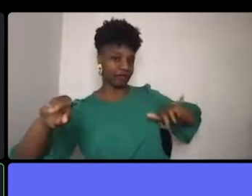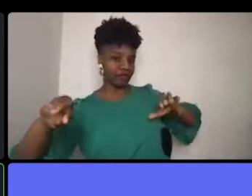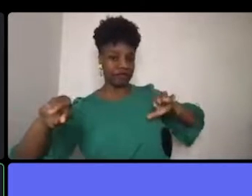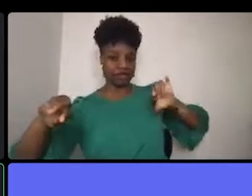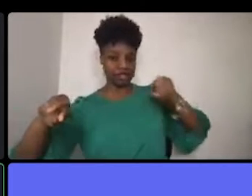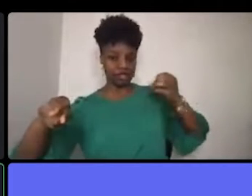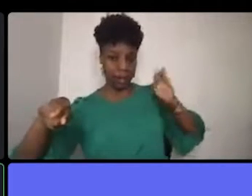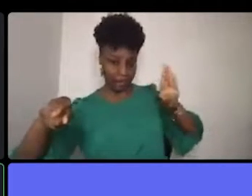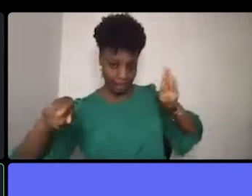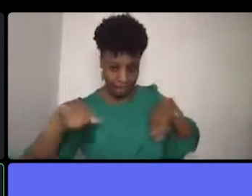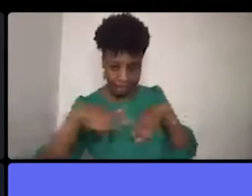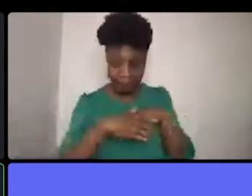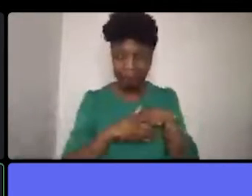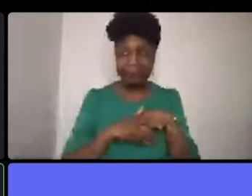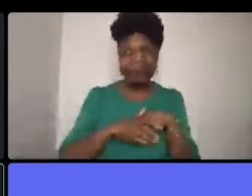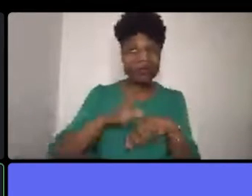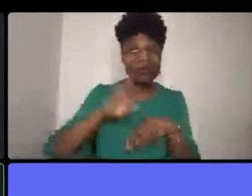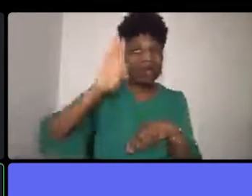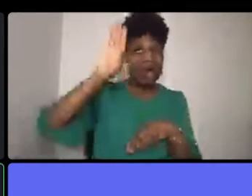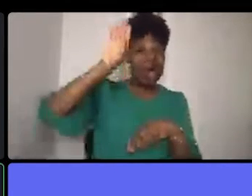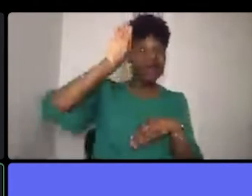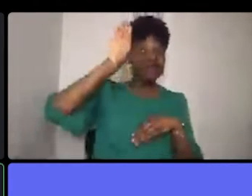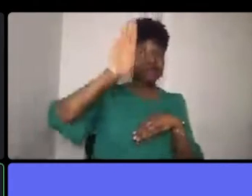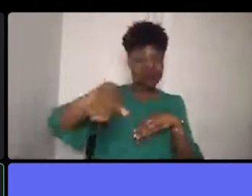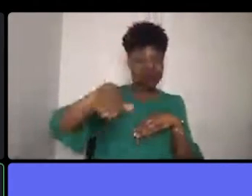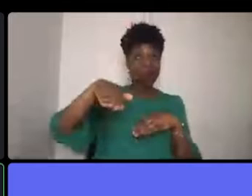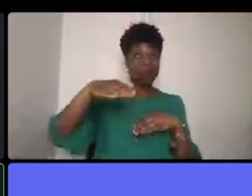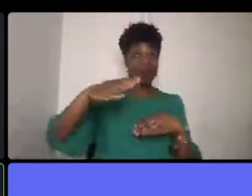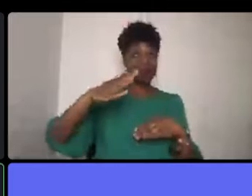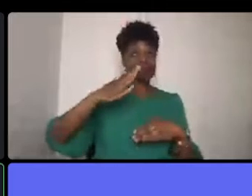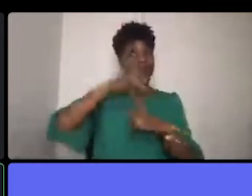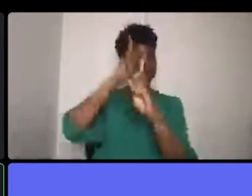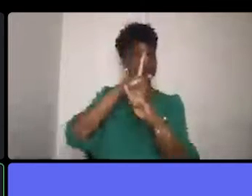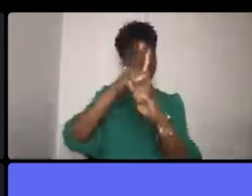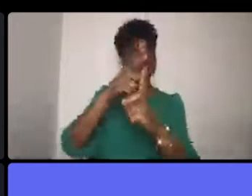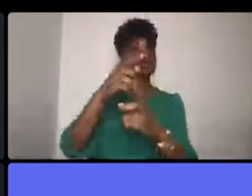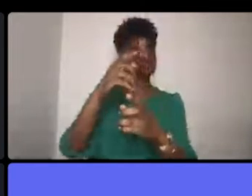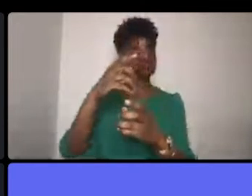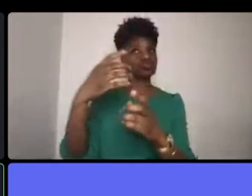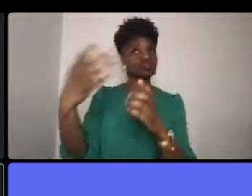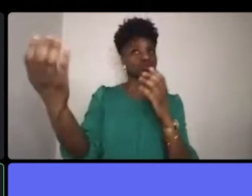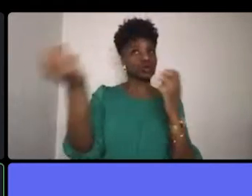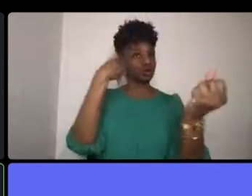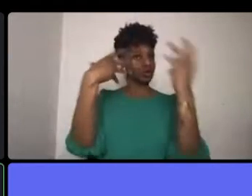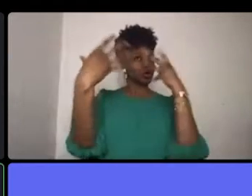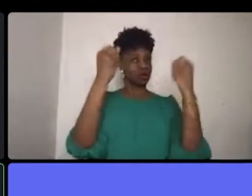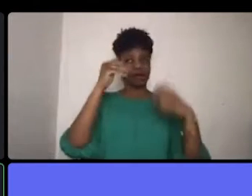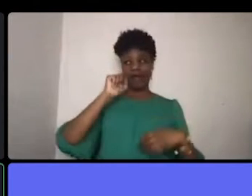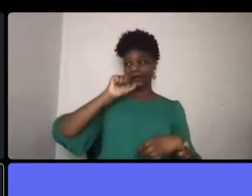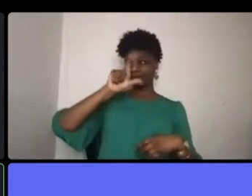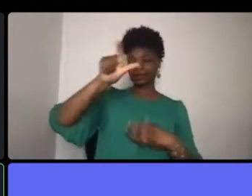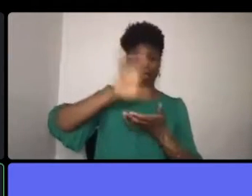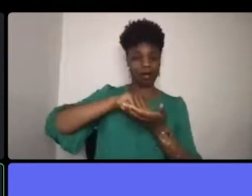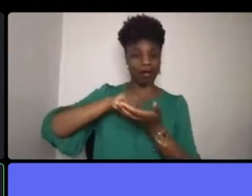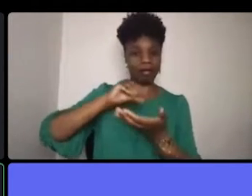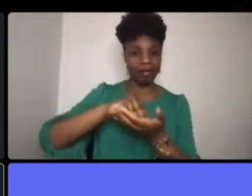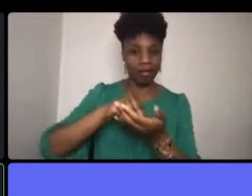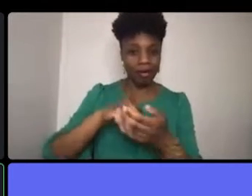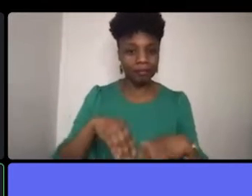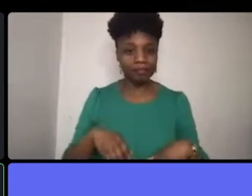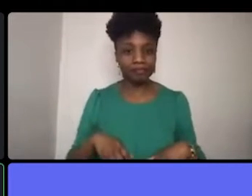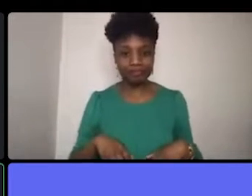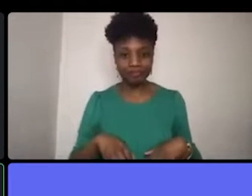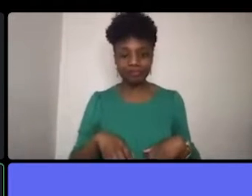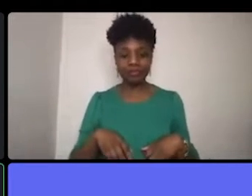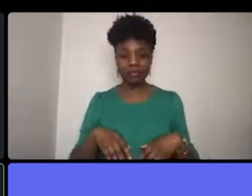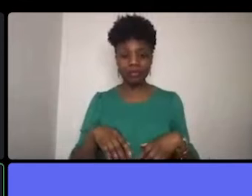sign language in the way that I did and to continue the course. Early on, I got a lot of comments that